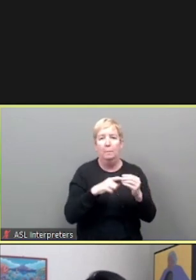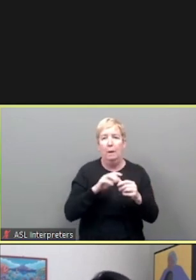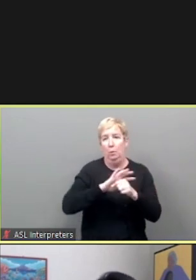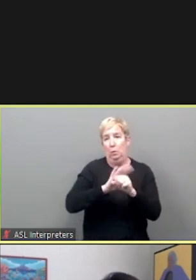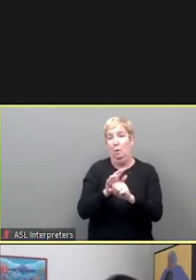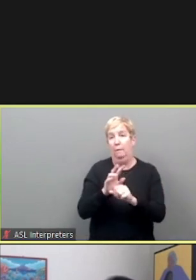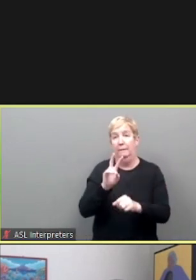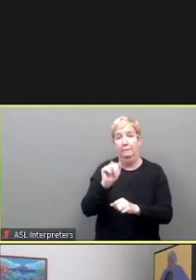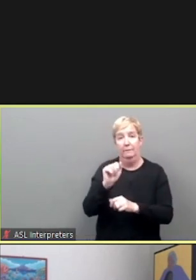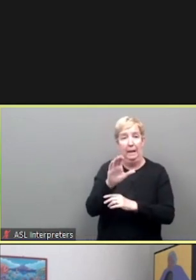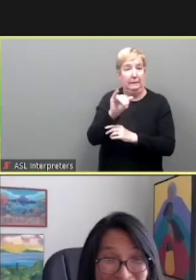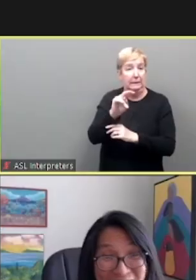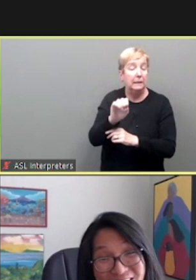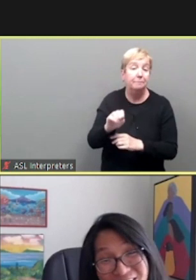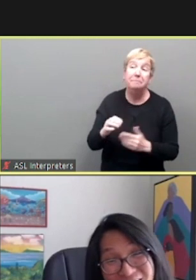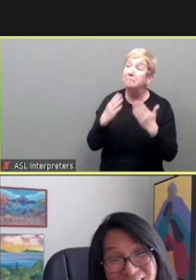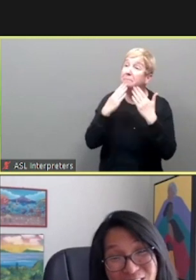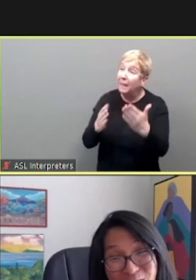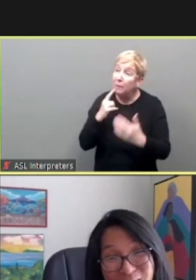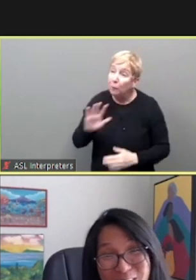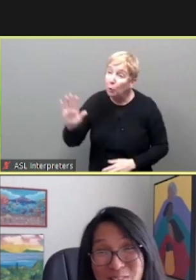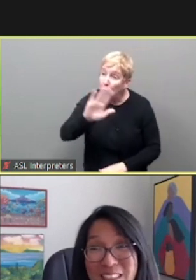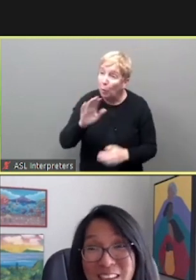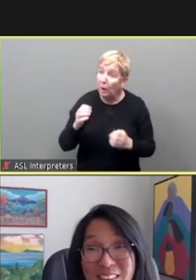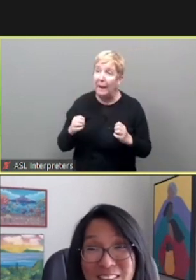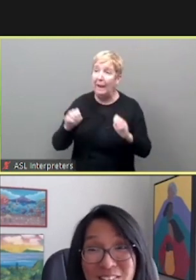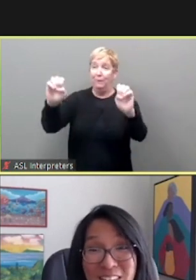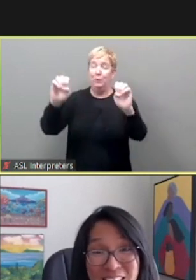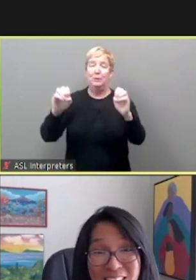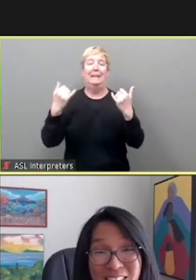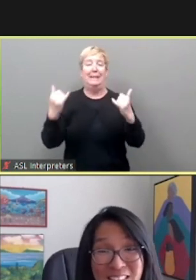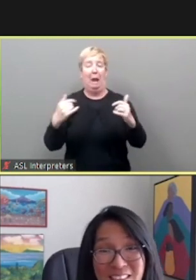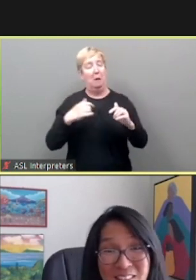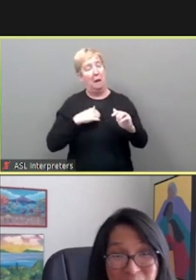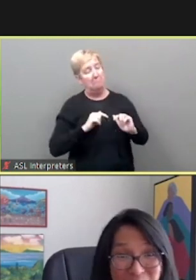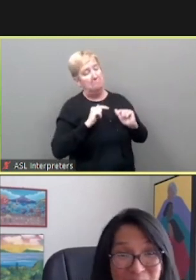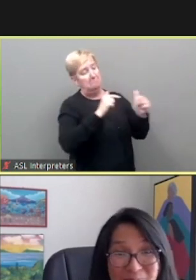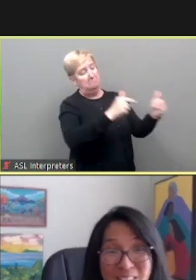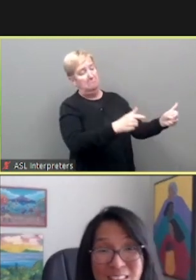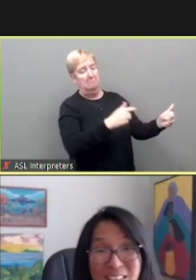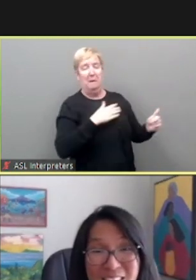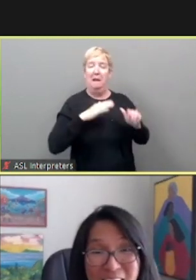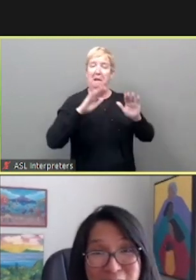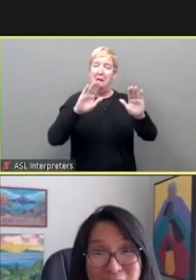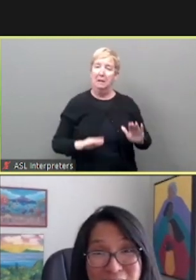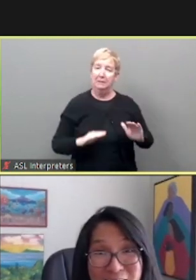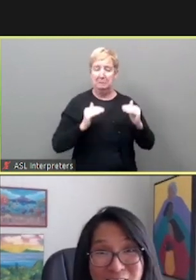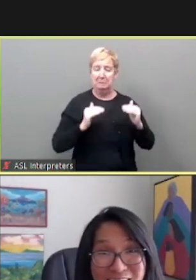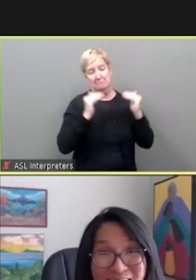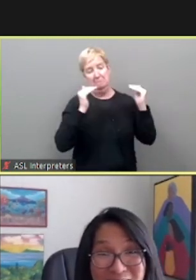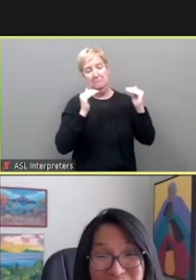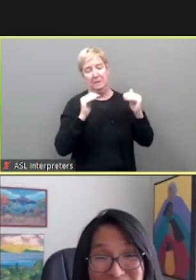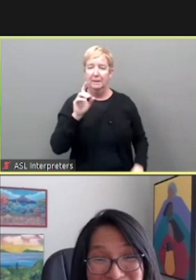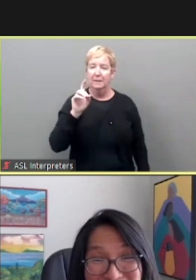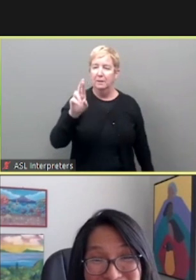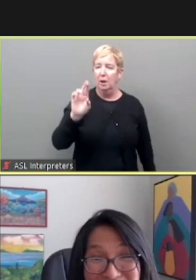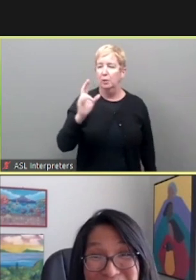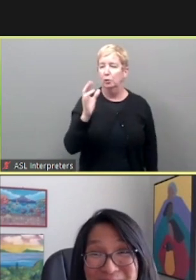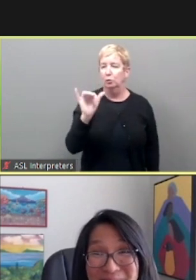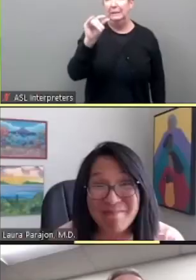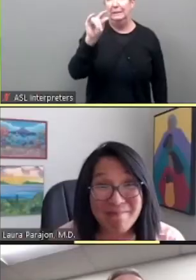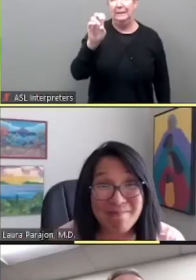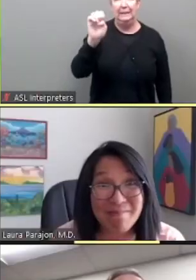again for all you're doing. I'm going to turn this over to my awesome colleague, Dr. Christine Ross.